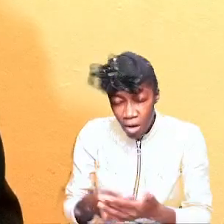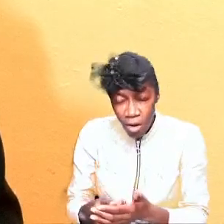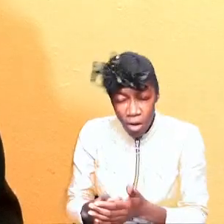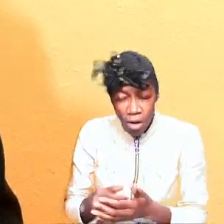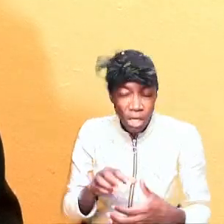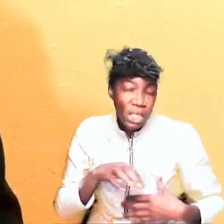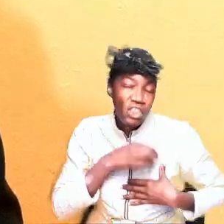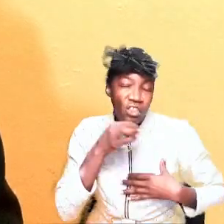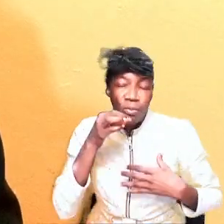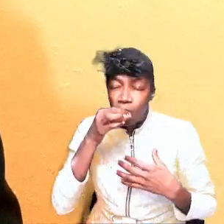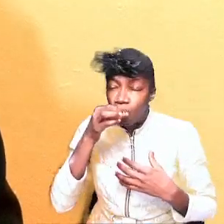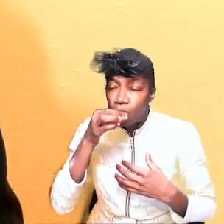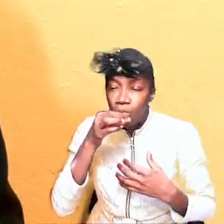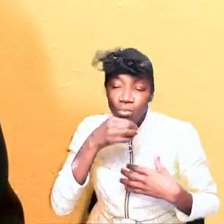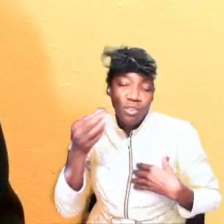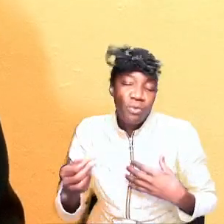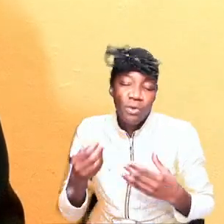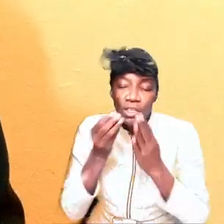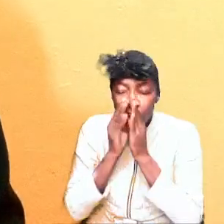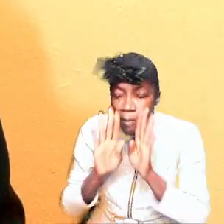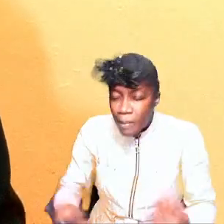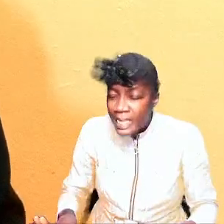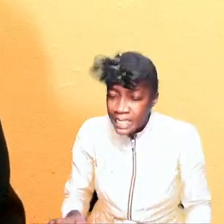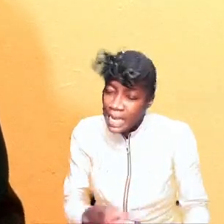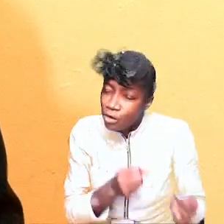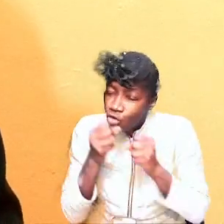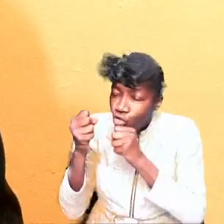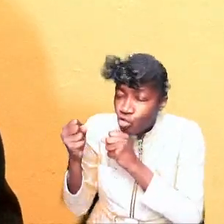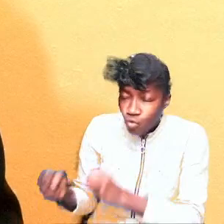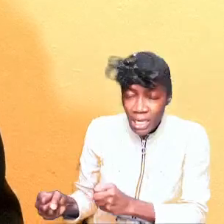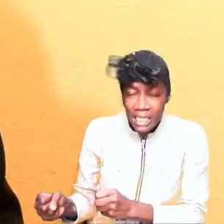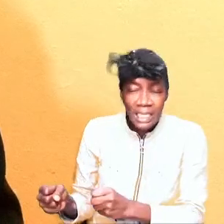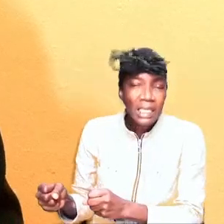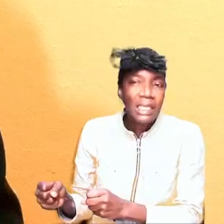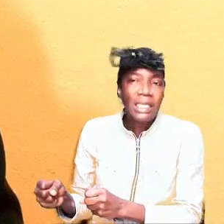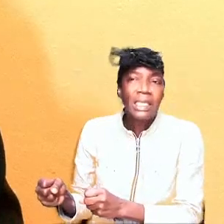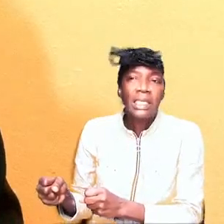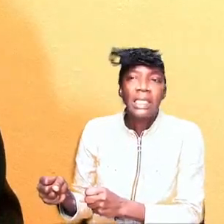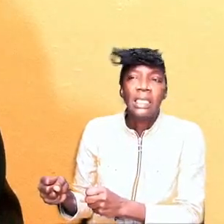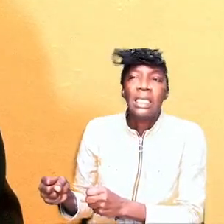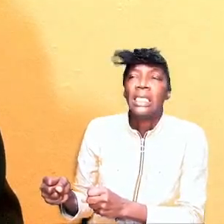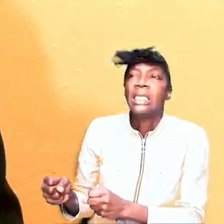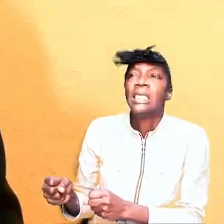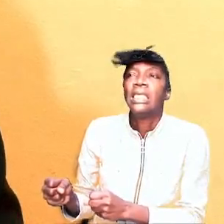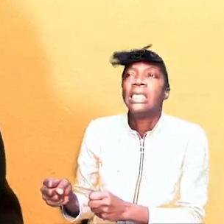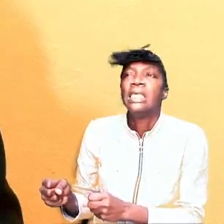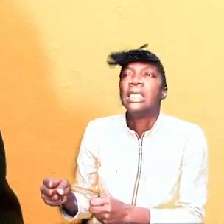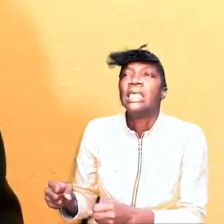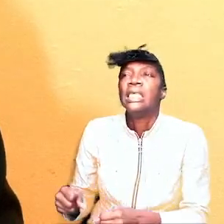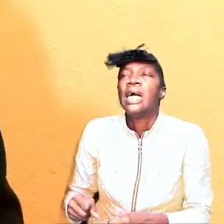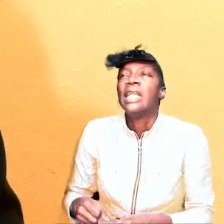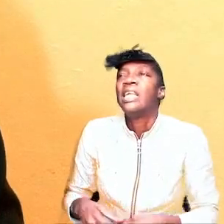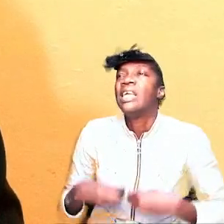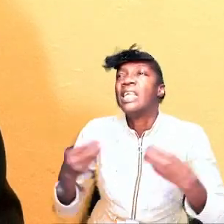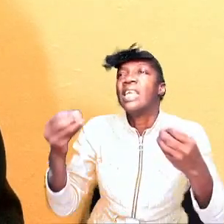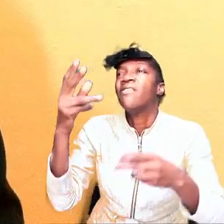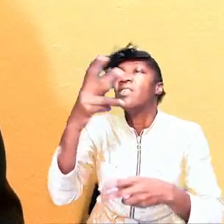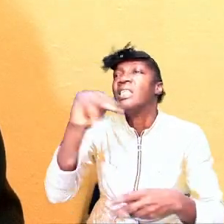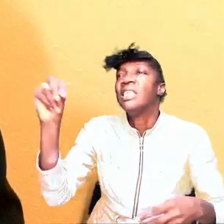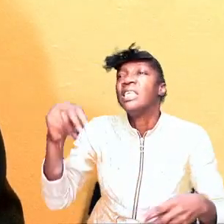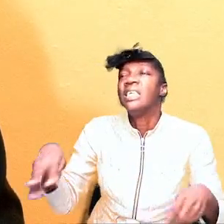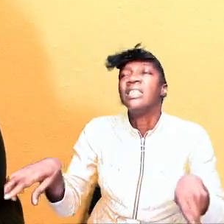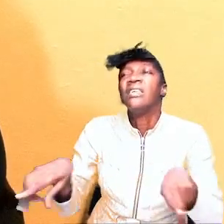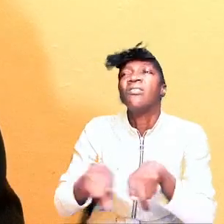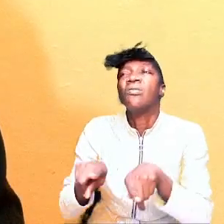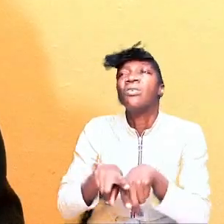blessing, that you'll strengthen them with all spiritual strength, and God, that you supply all their needs according to your riches